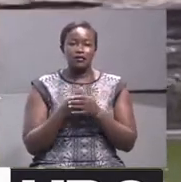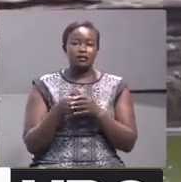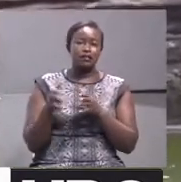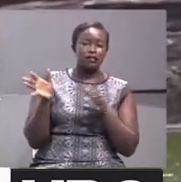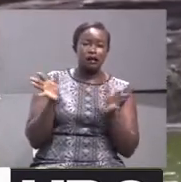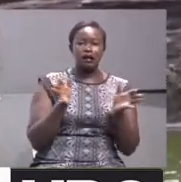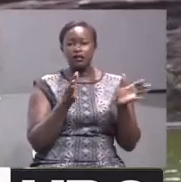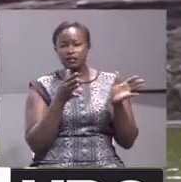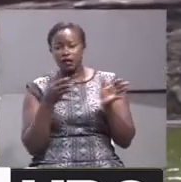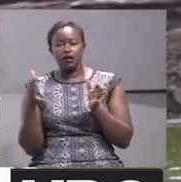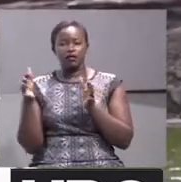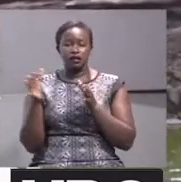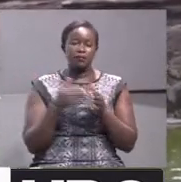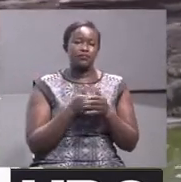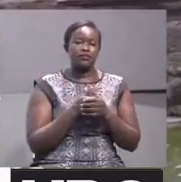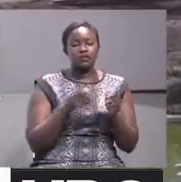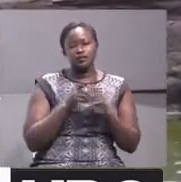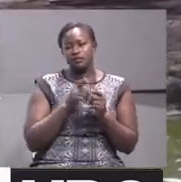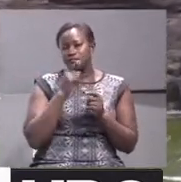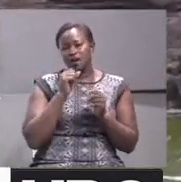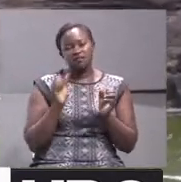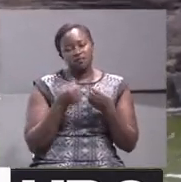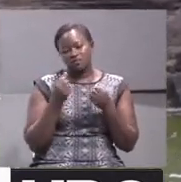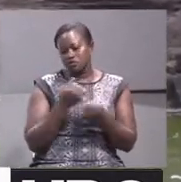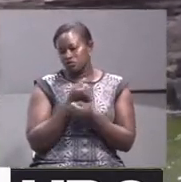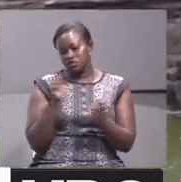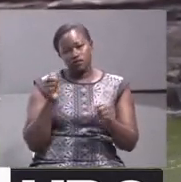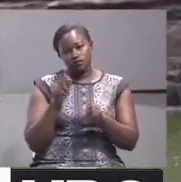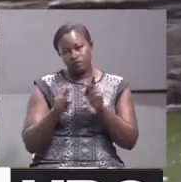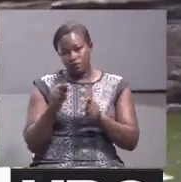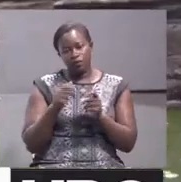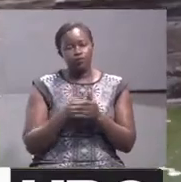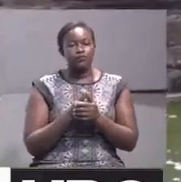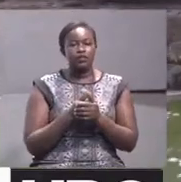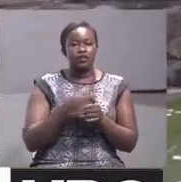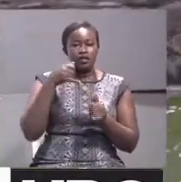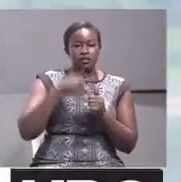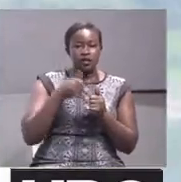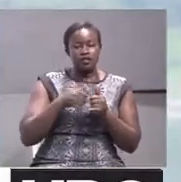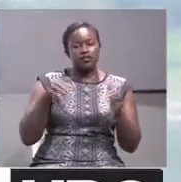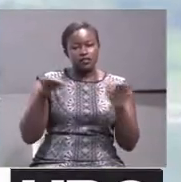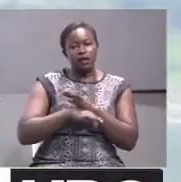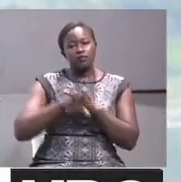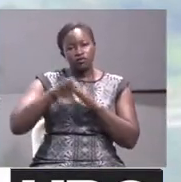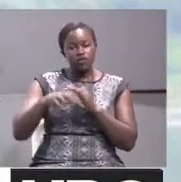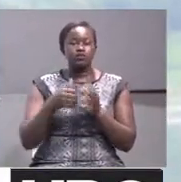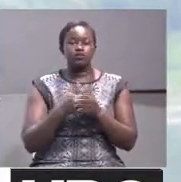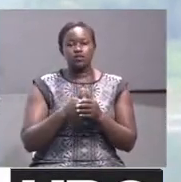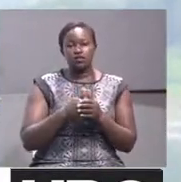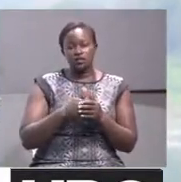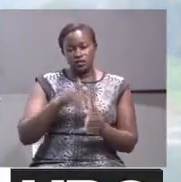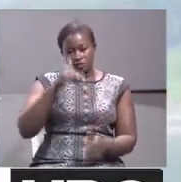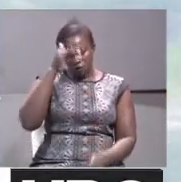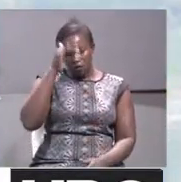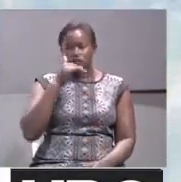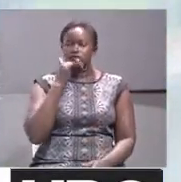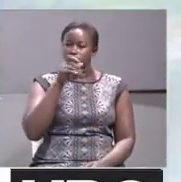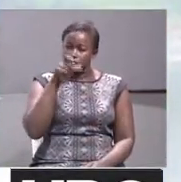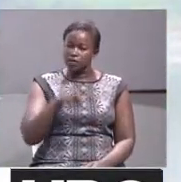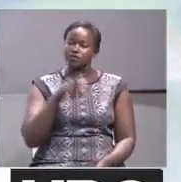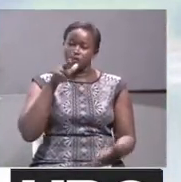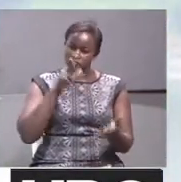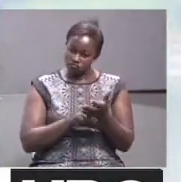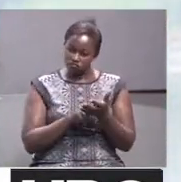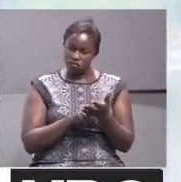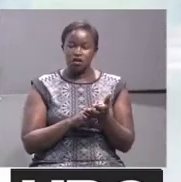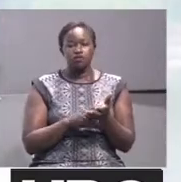and Kabarebe could not save the victims. Chigezi Sub-Region Police spokesperson Elimate acknowledged the incident